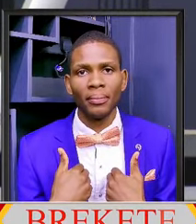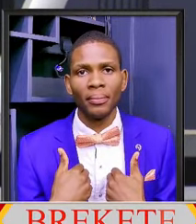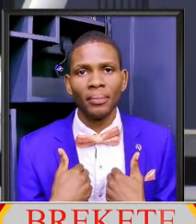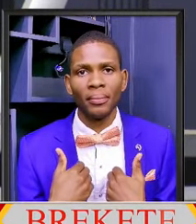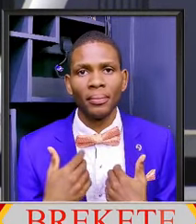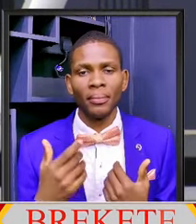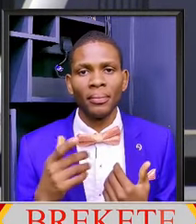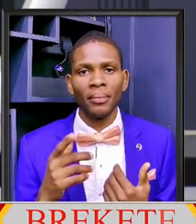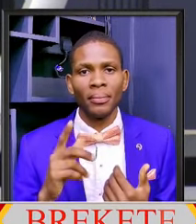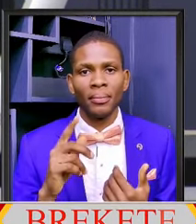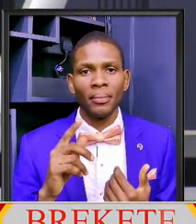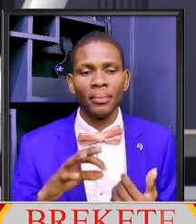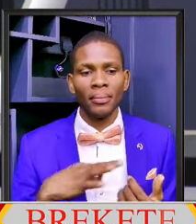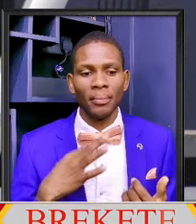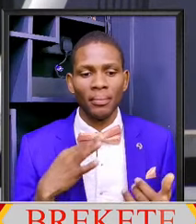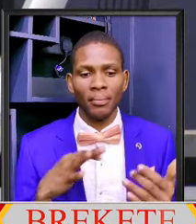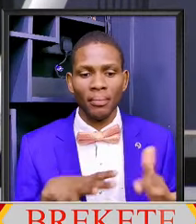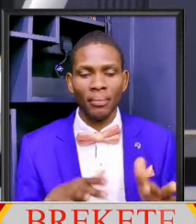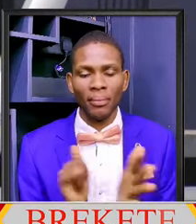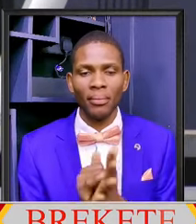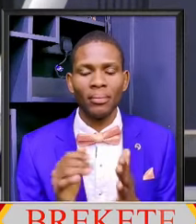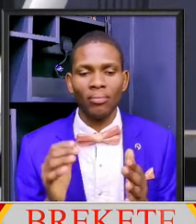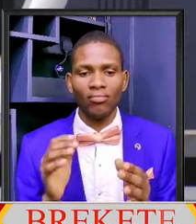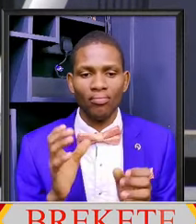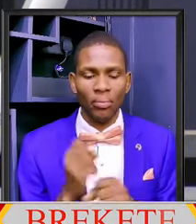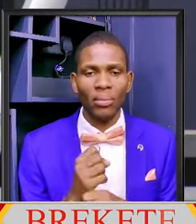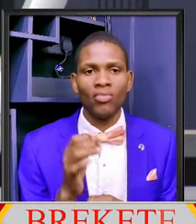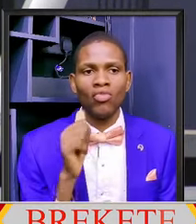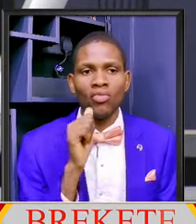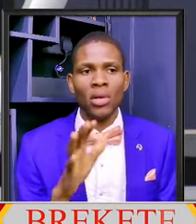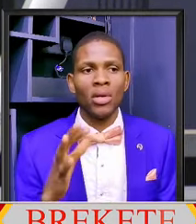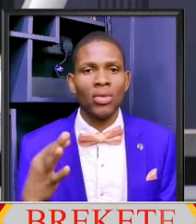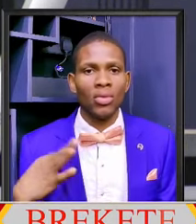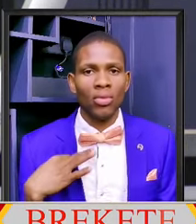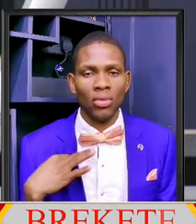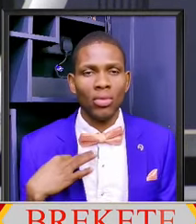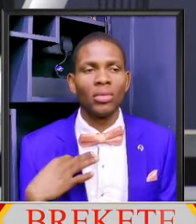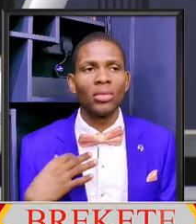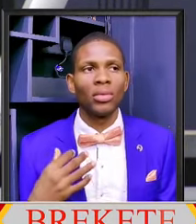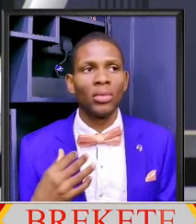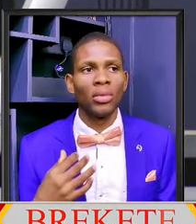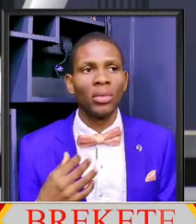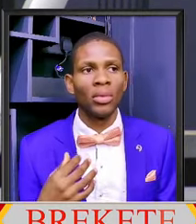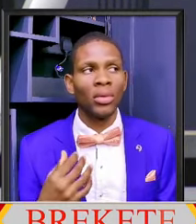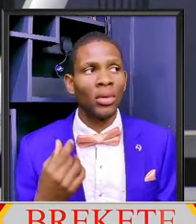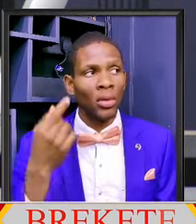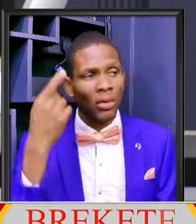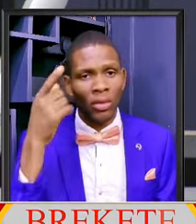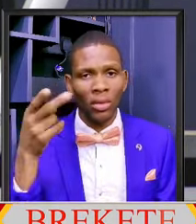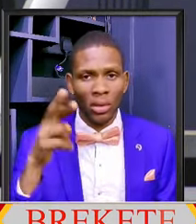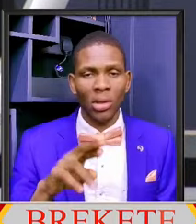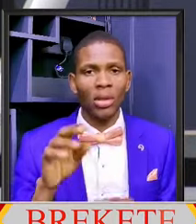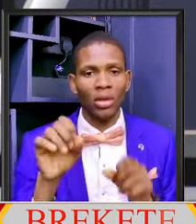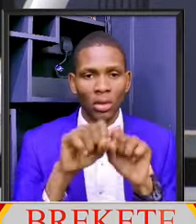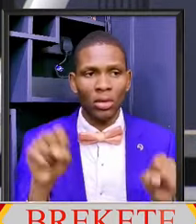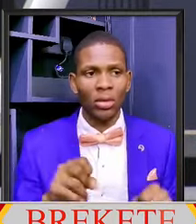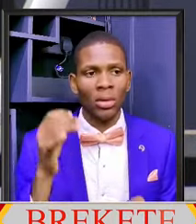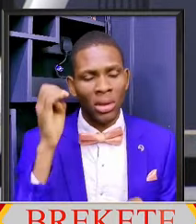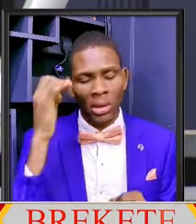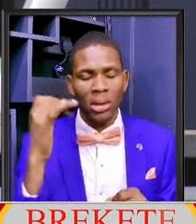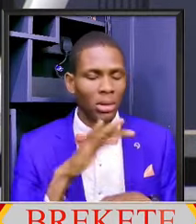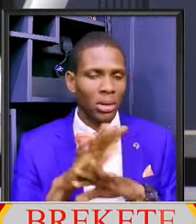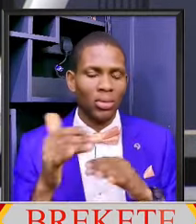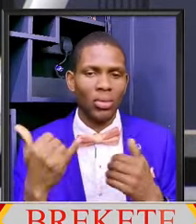a tailor where they sew women clothes women clothing for their shop. He said they no